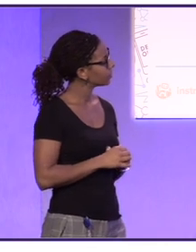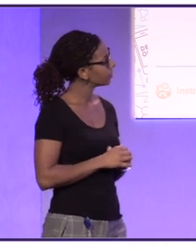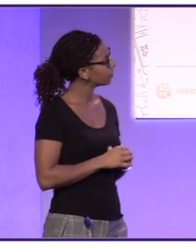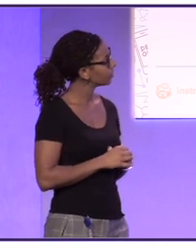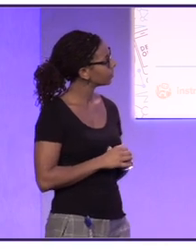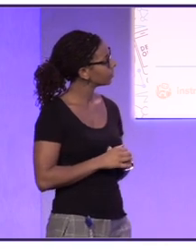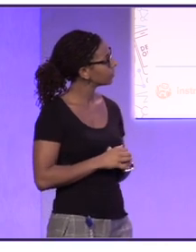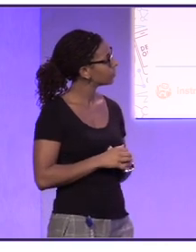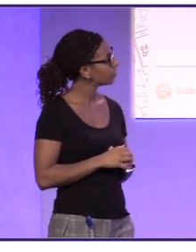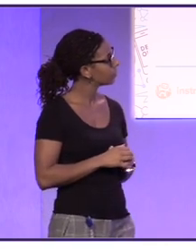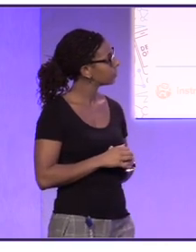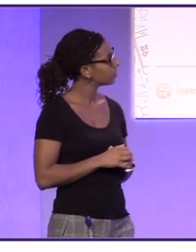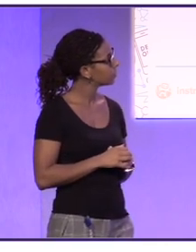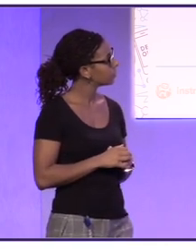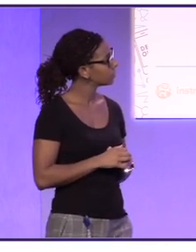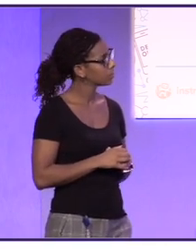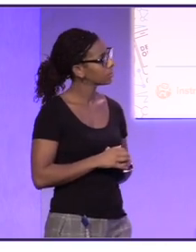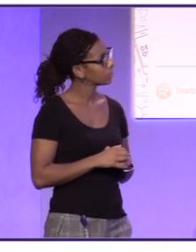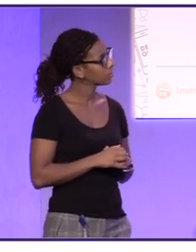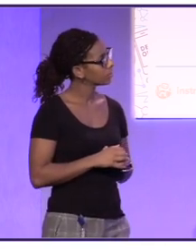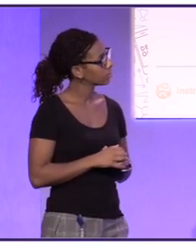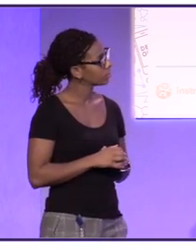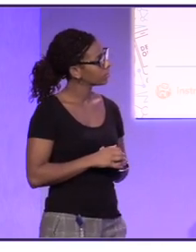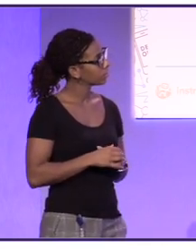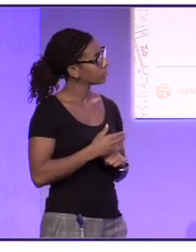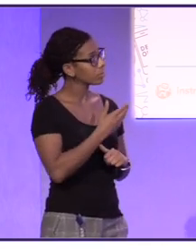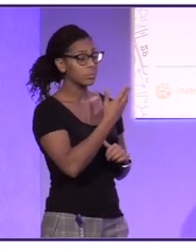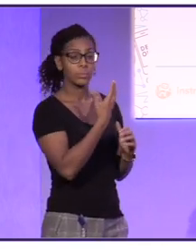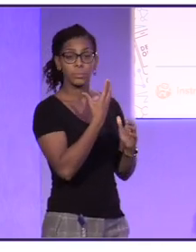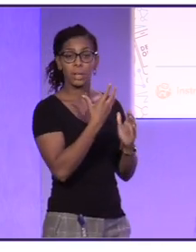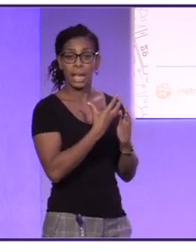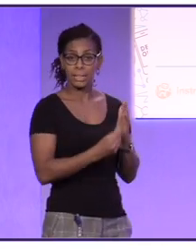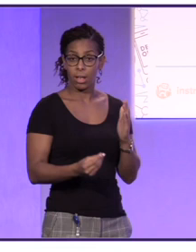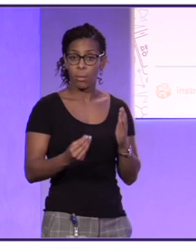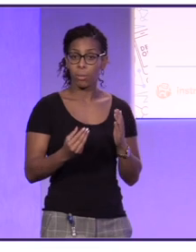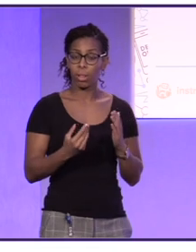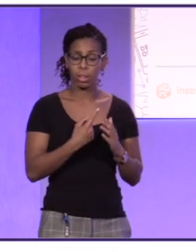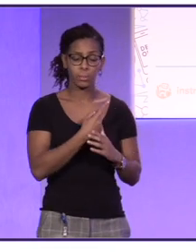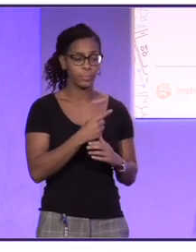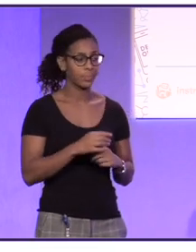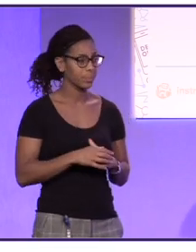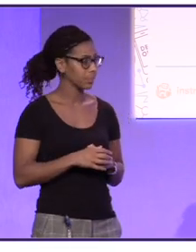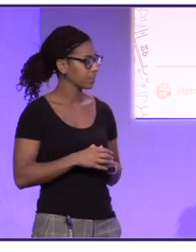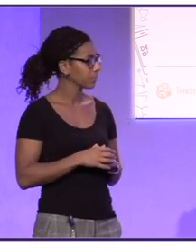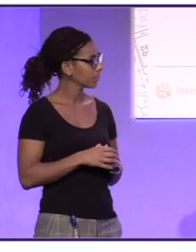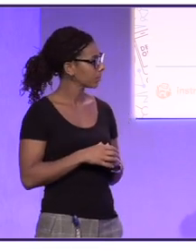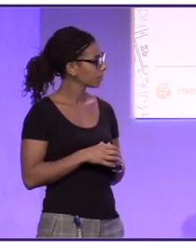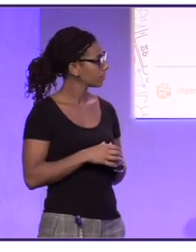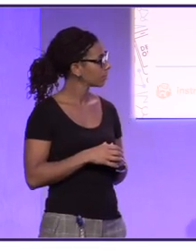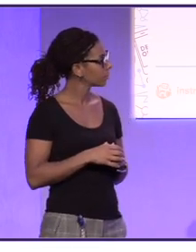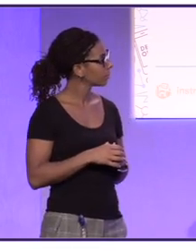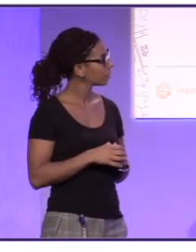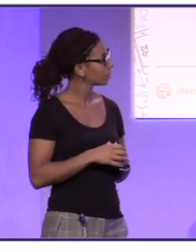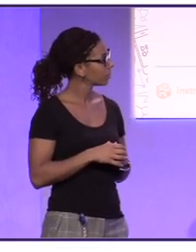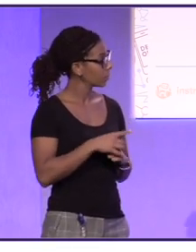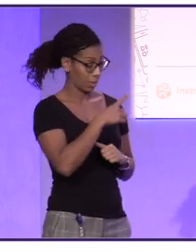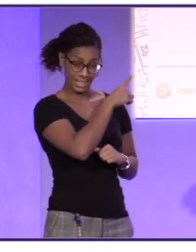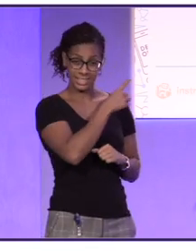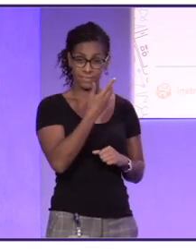this is an example of where I've seen it work very well. This is what we came up with at the FT.